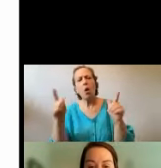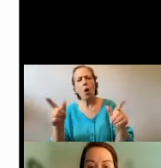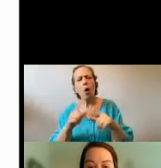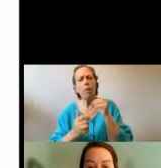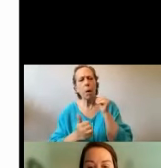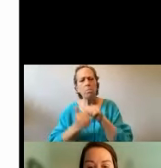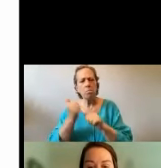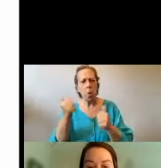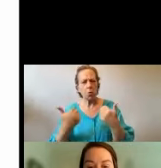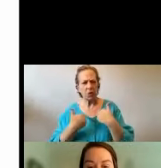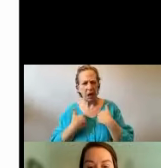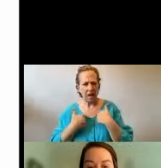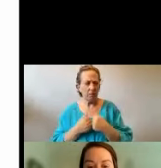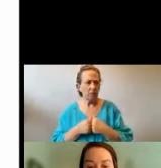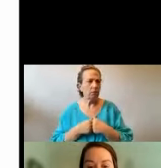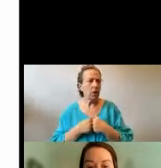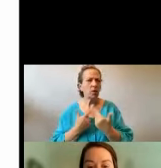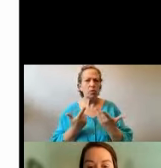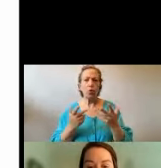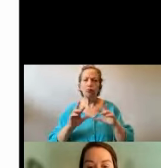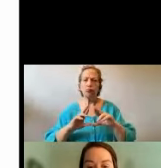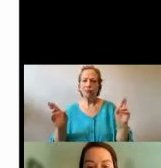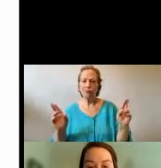the school is already used to having,